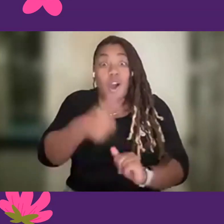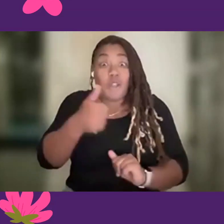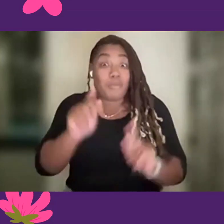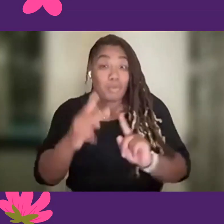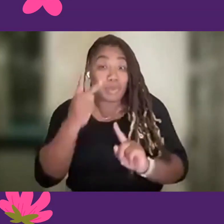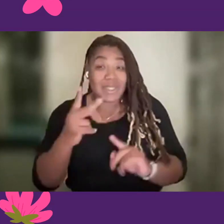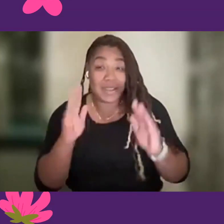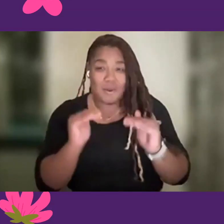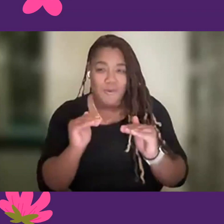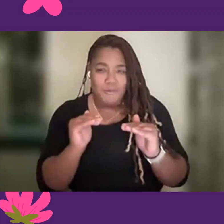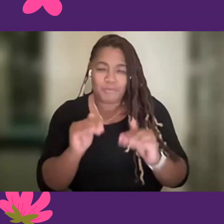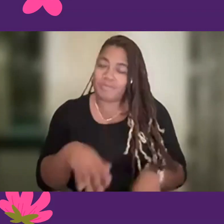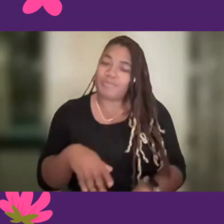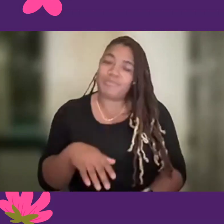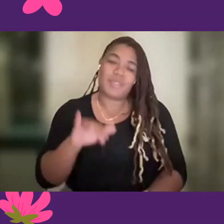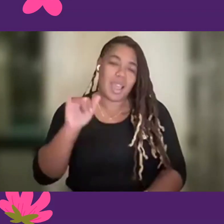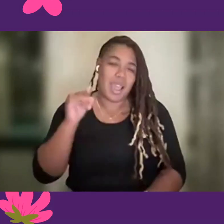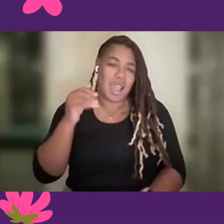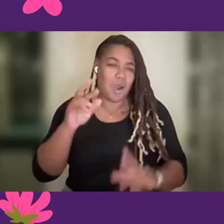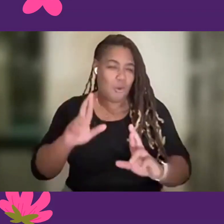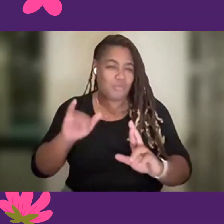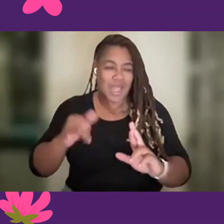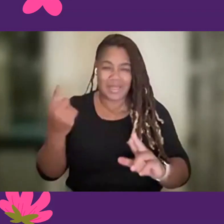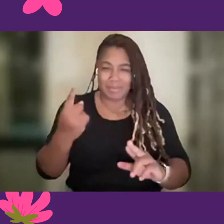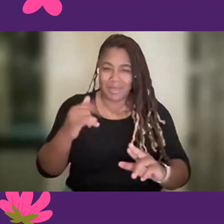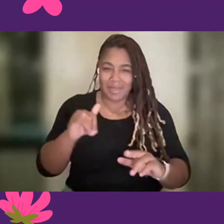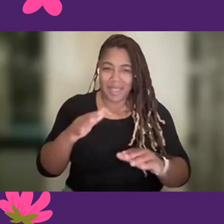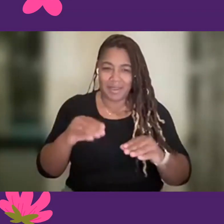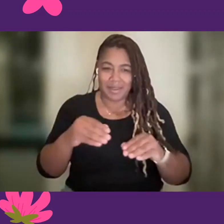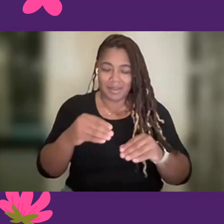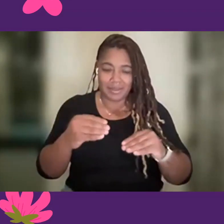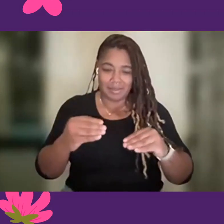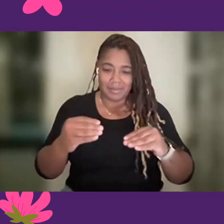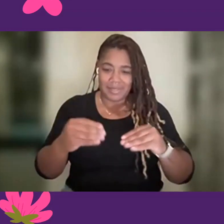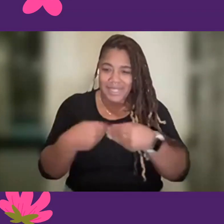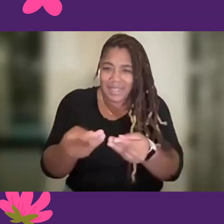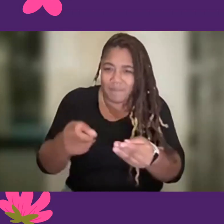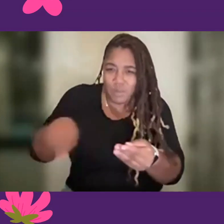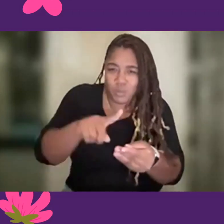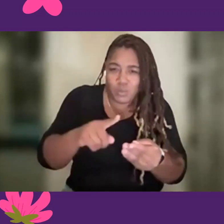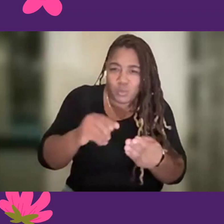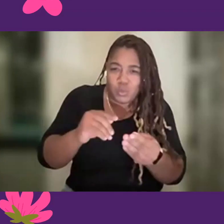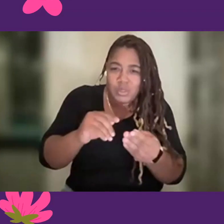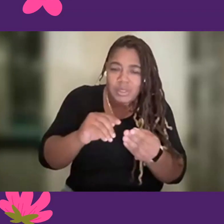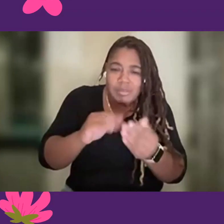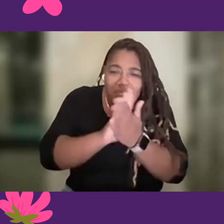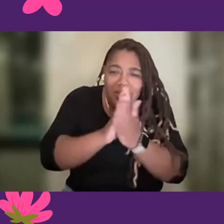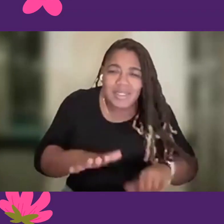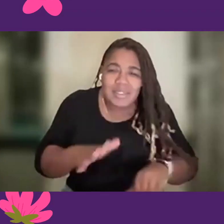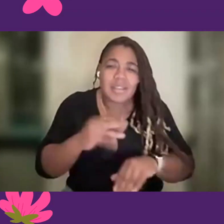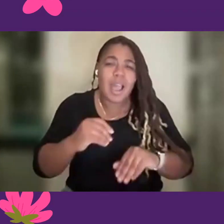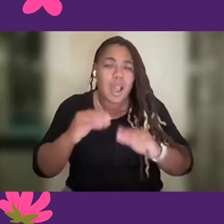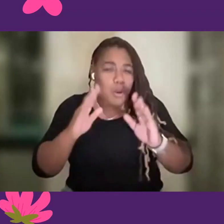is something that can give everyone some peace and some hope moving forward. And on